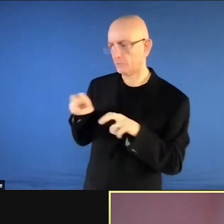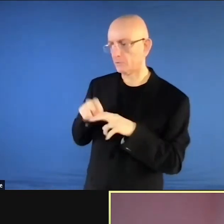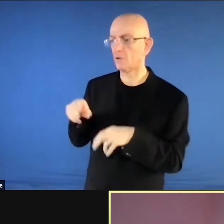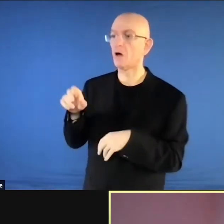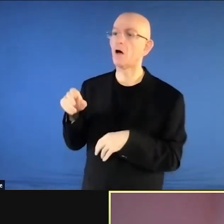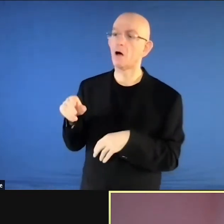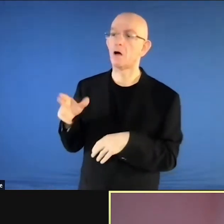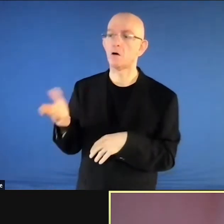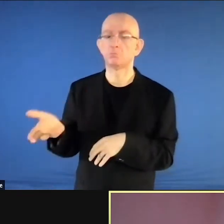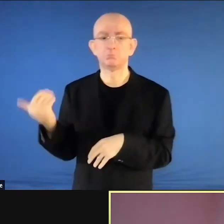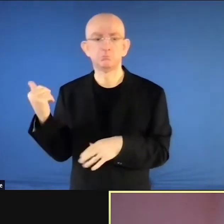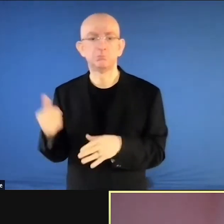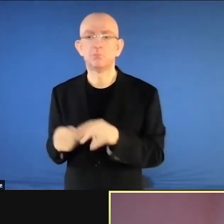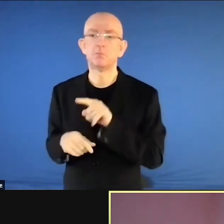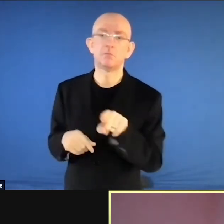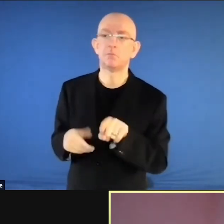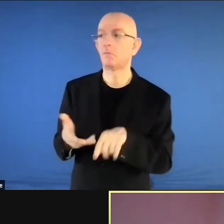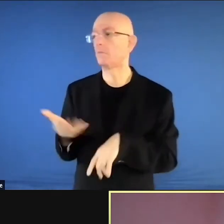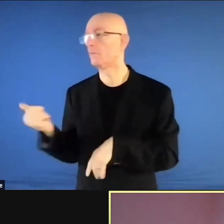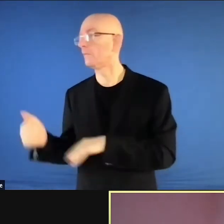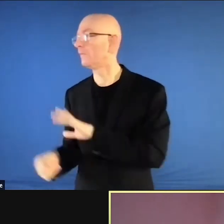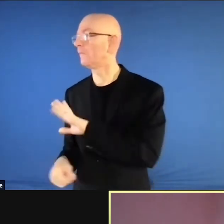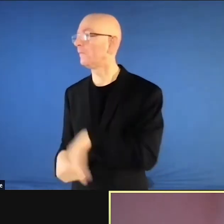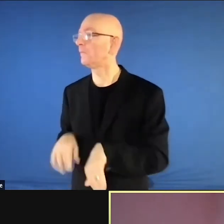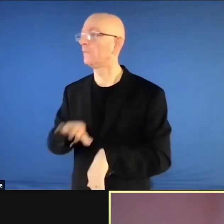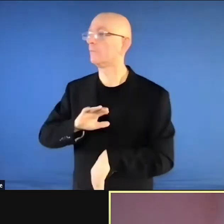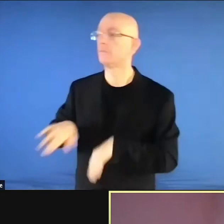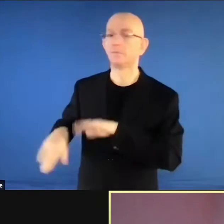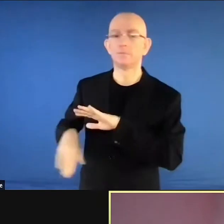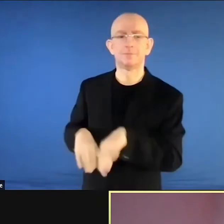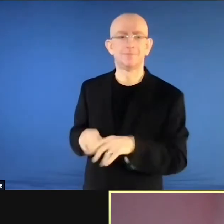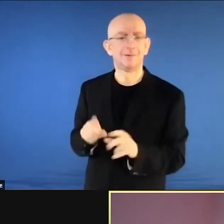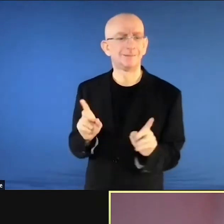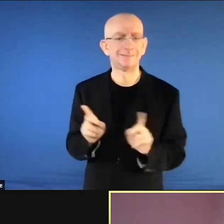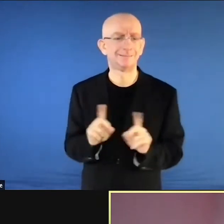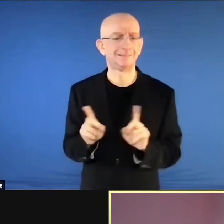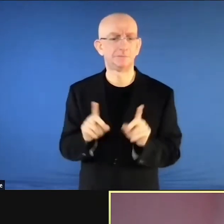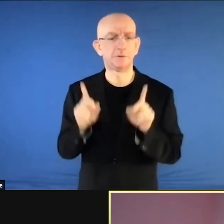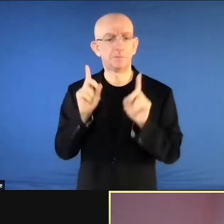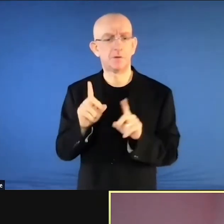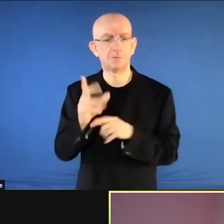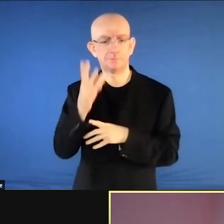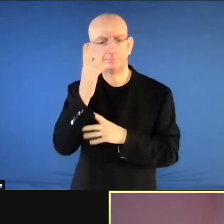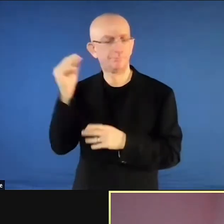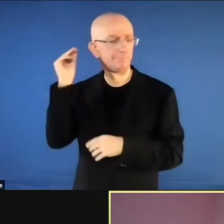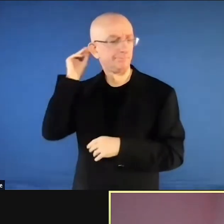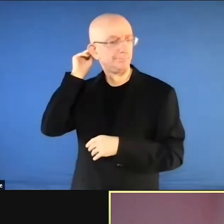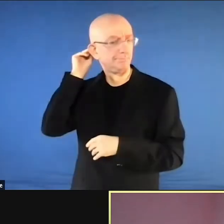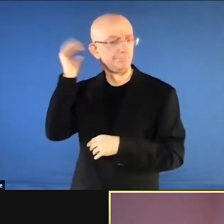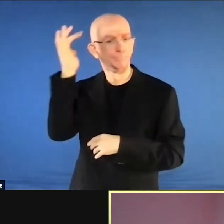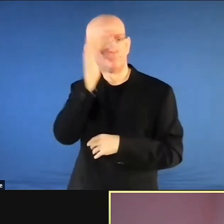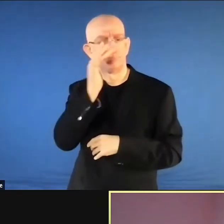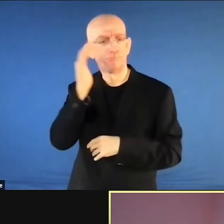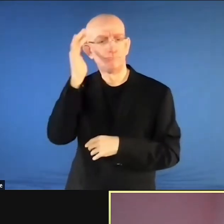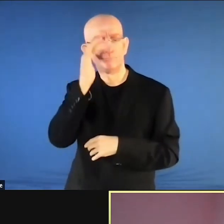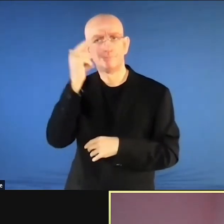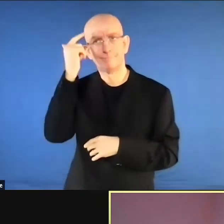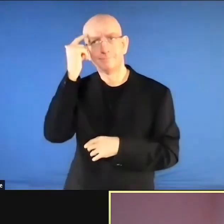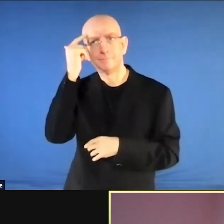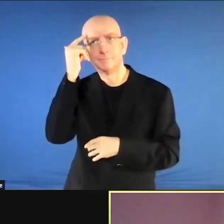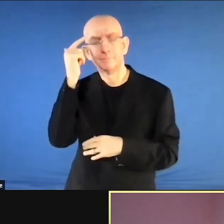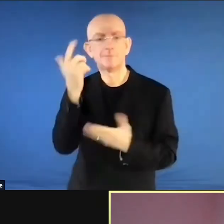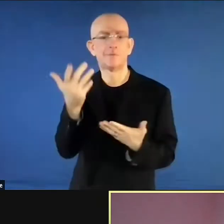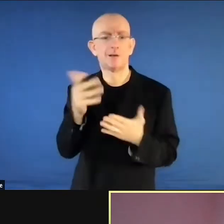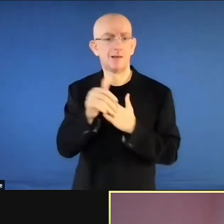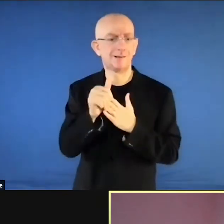be mindful of when looking at such guidelines. And of course, again, in situations